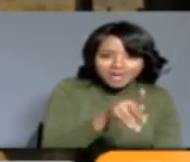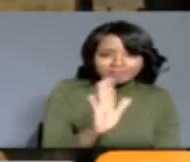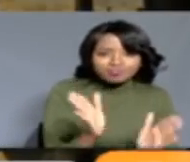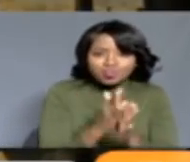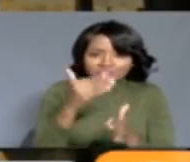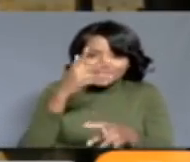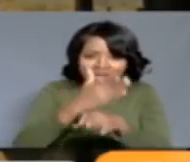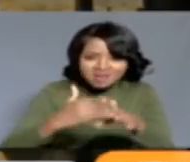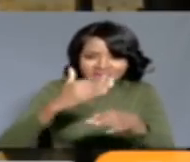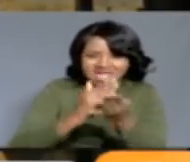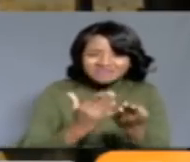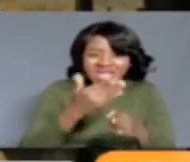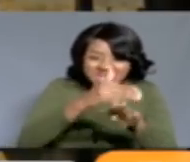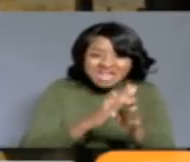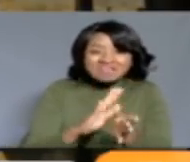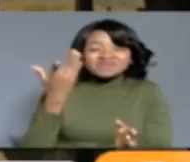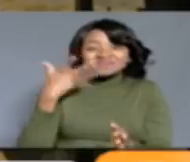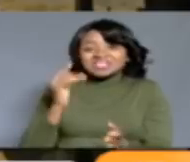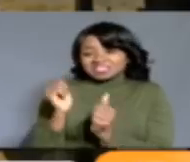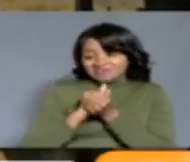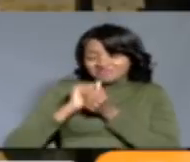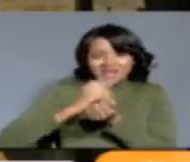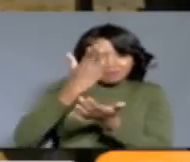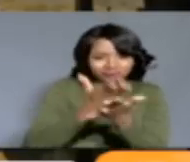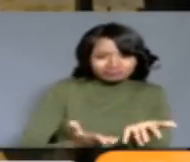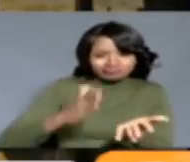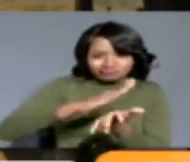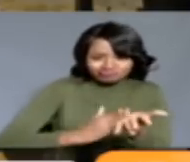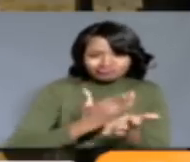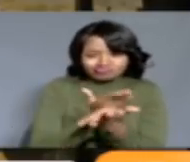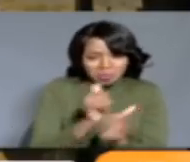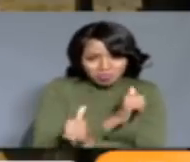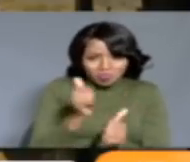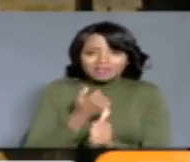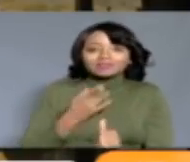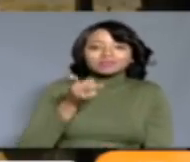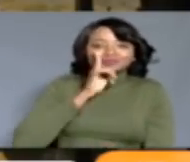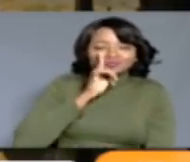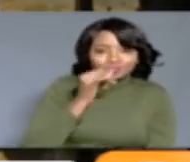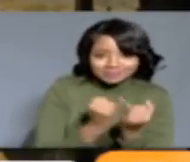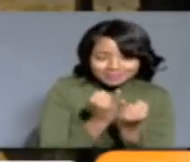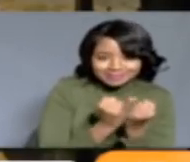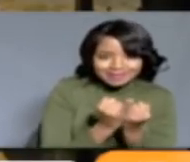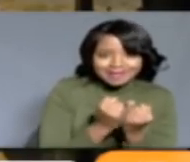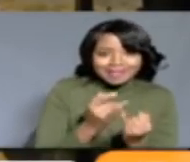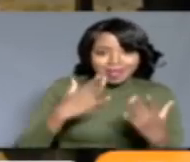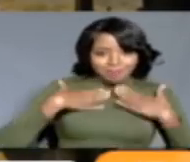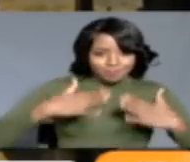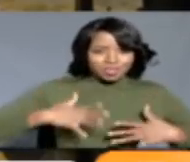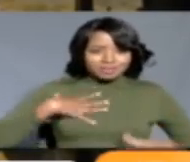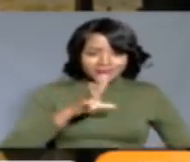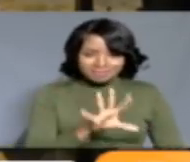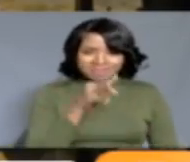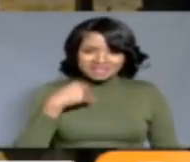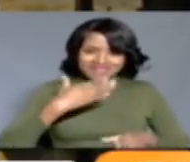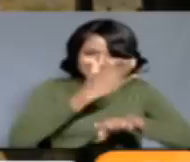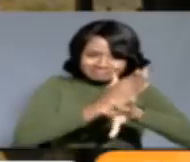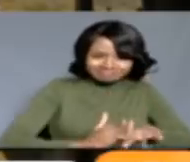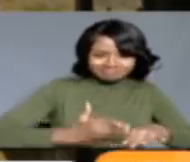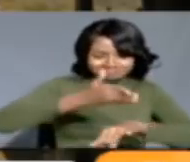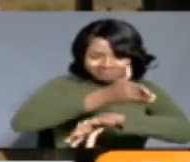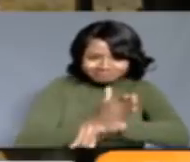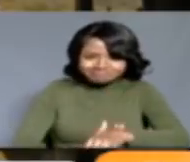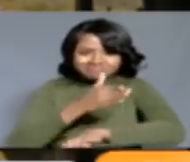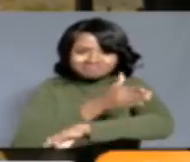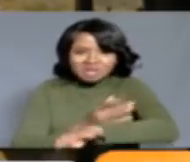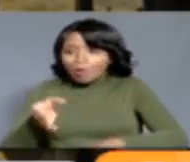alikuwa ameshapen Friday, kanza kunichapa na pipe. Alichukua mwili yangu, kanza kunikatakata na kisu.